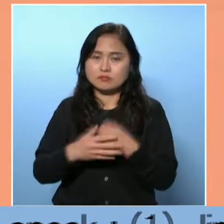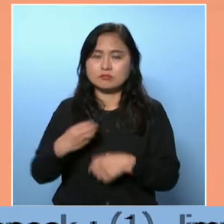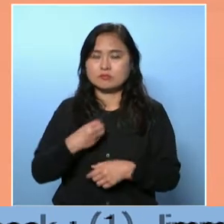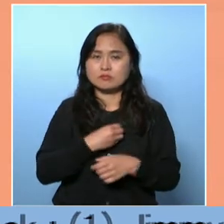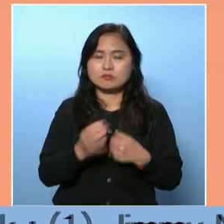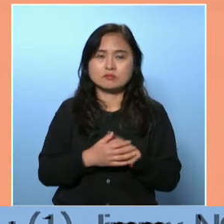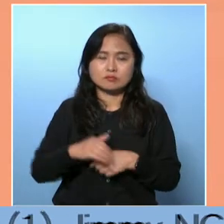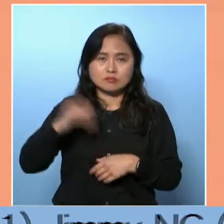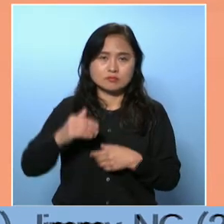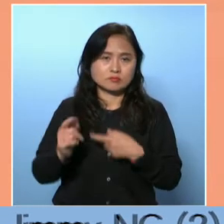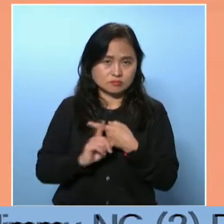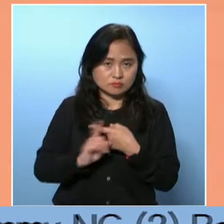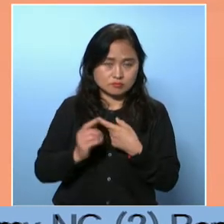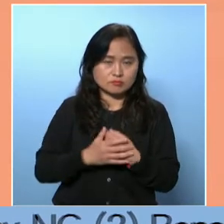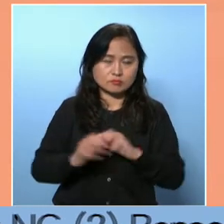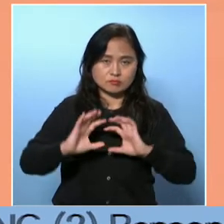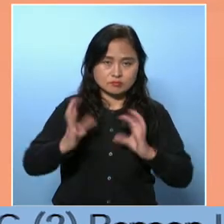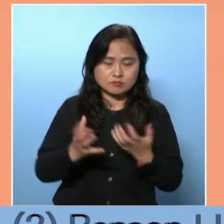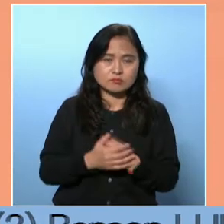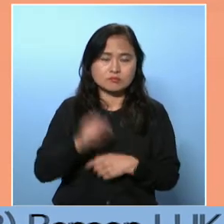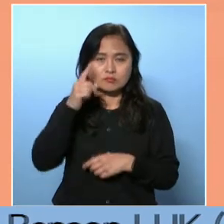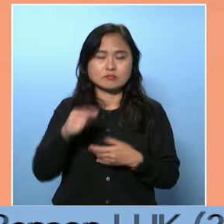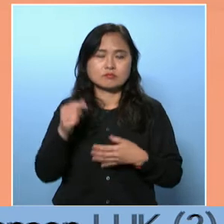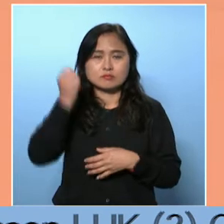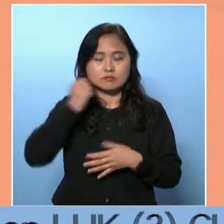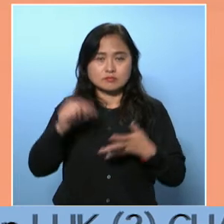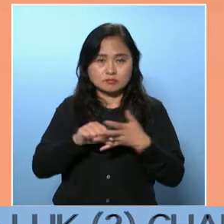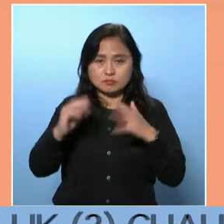patients. The government should enhance the